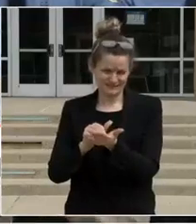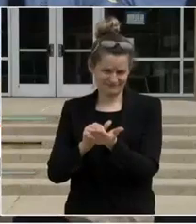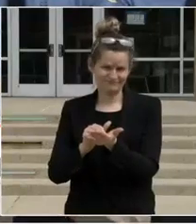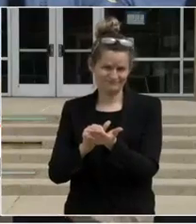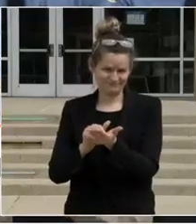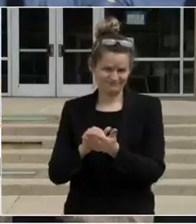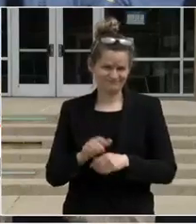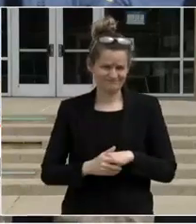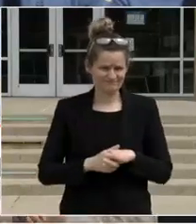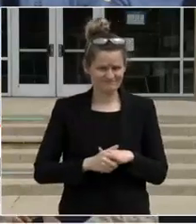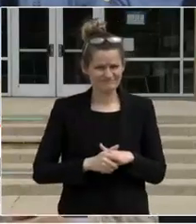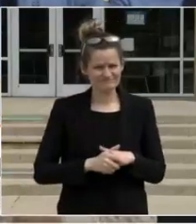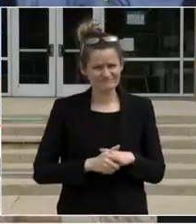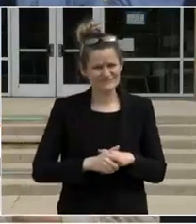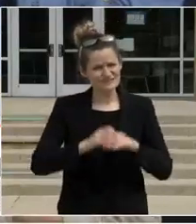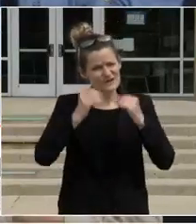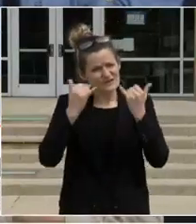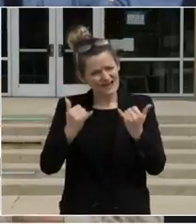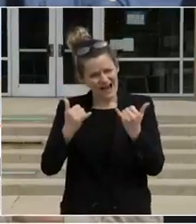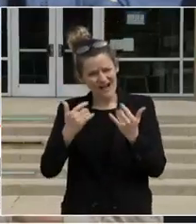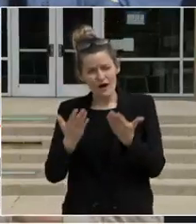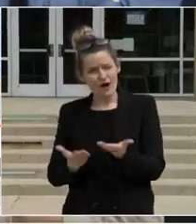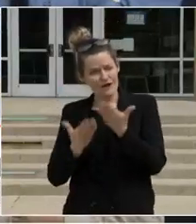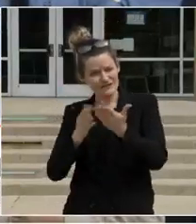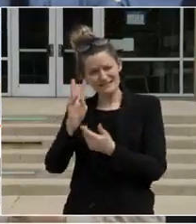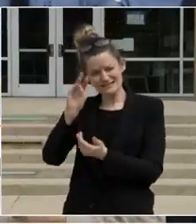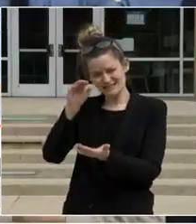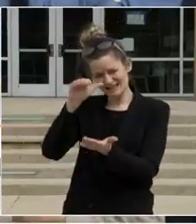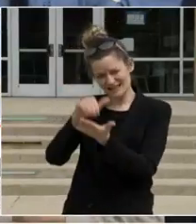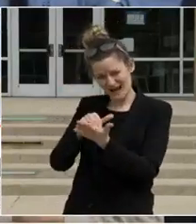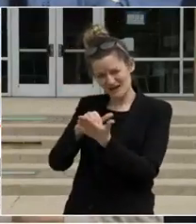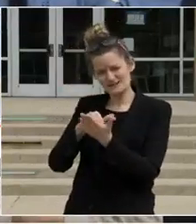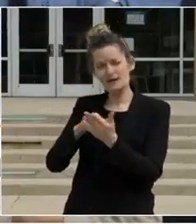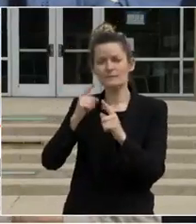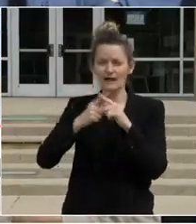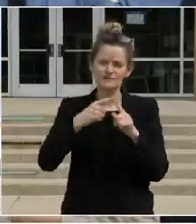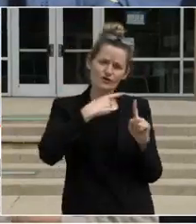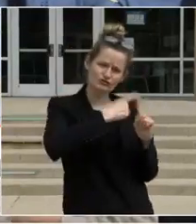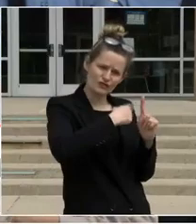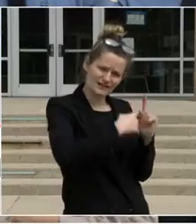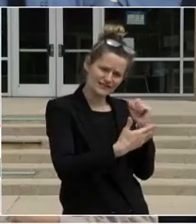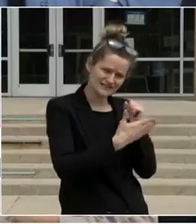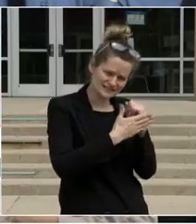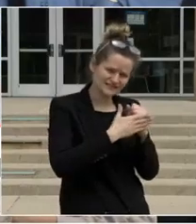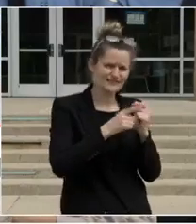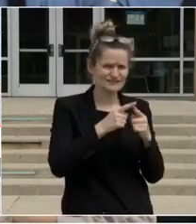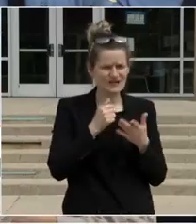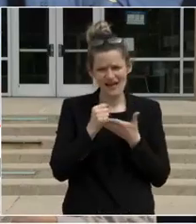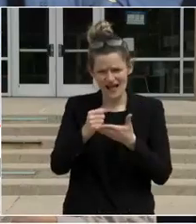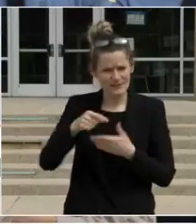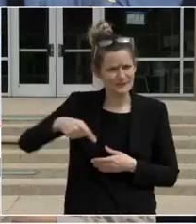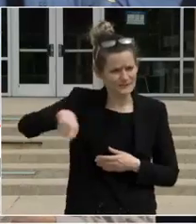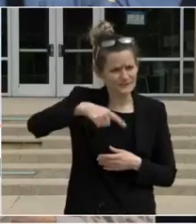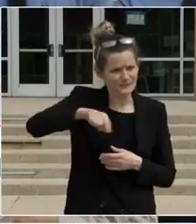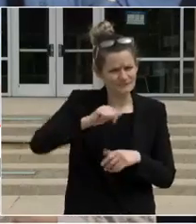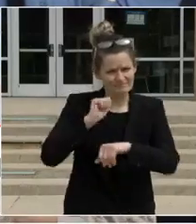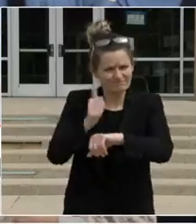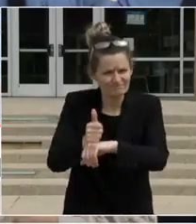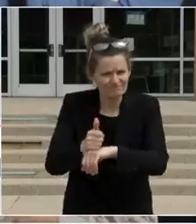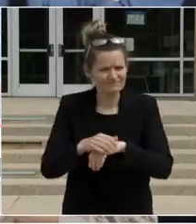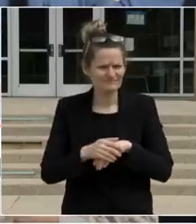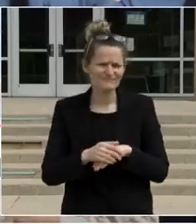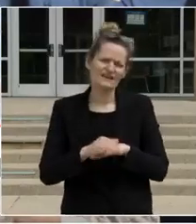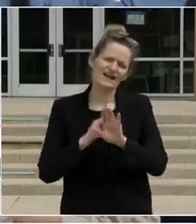And now offering $6,000 in rental assistance to assist our young people as well. Because sometimes, and I can tell you